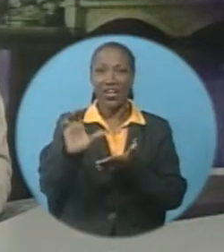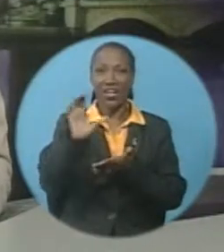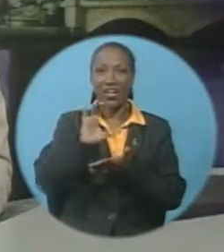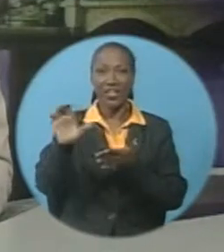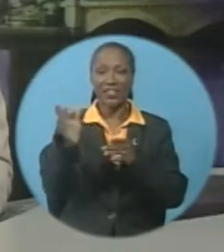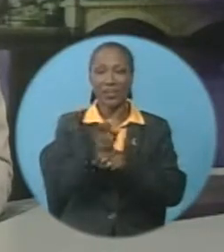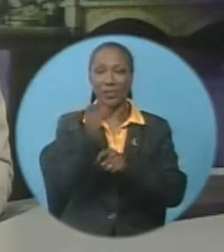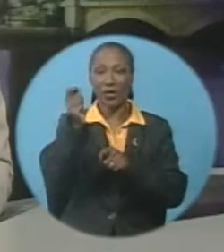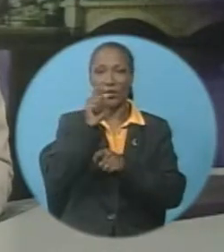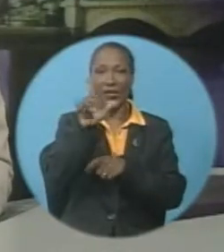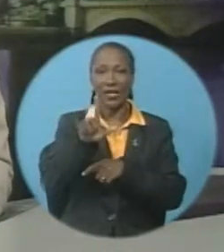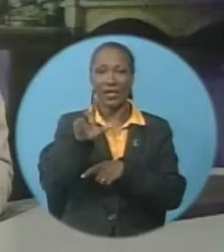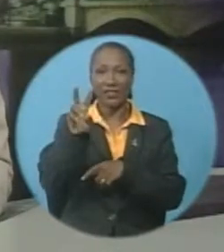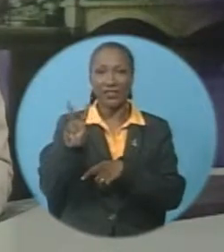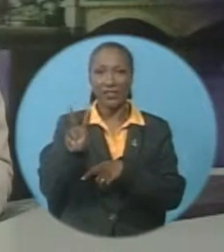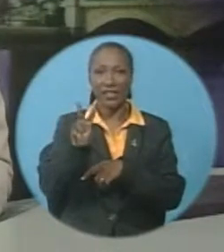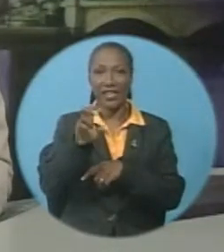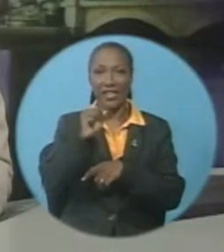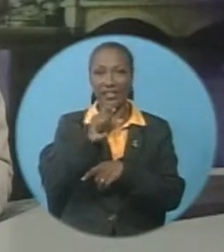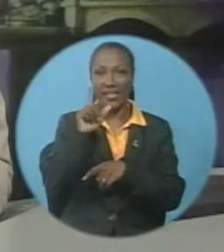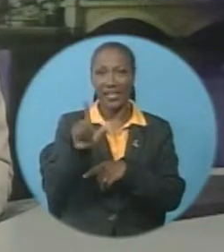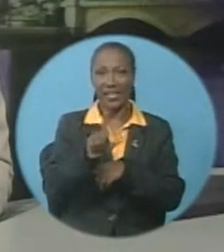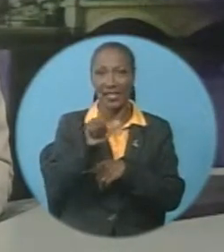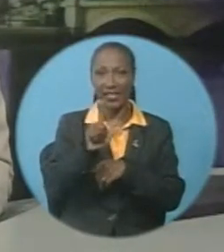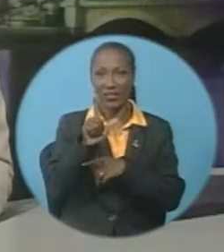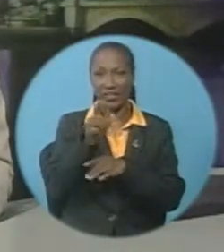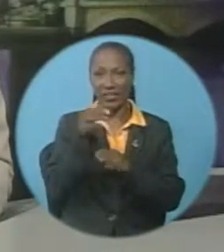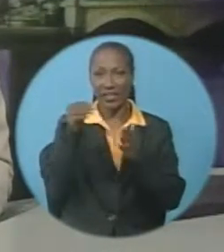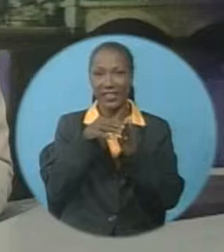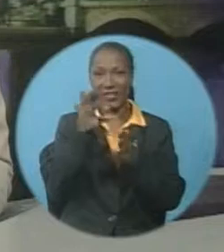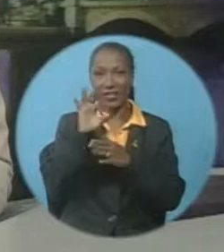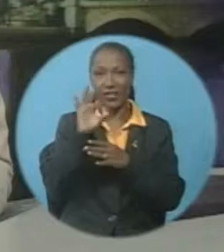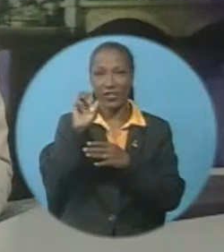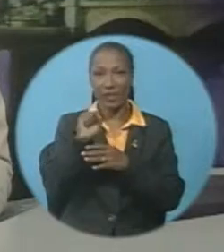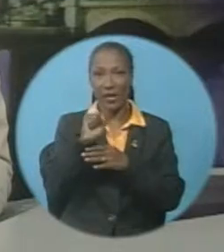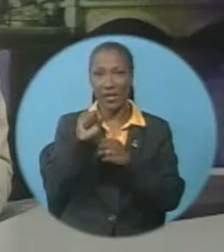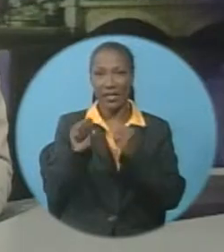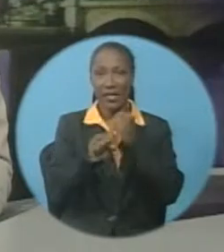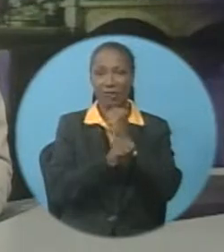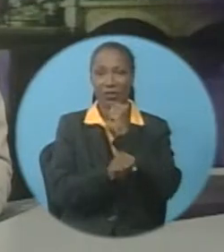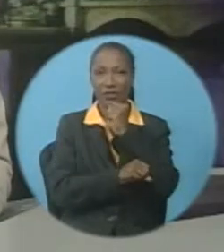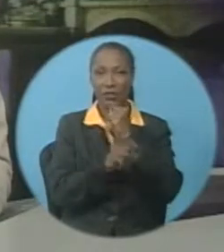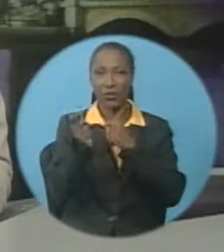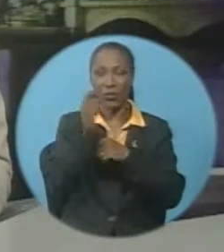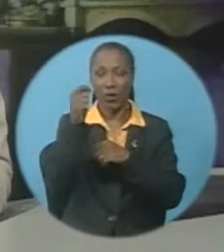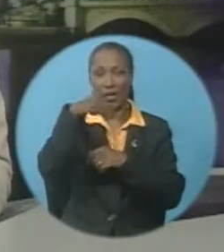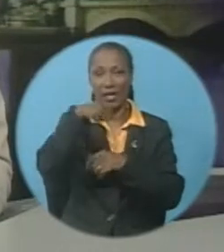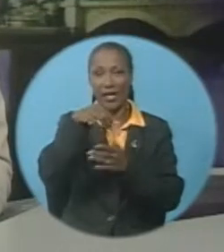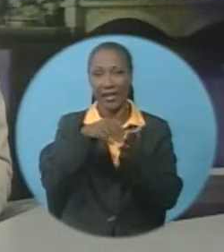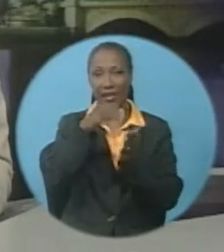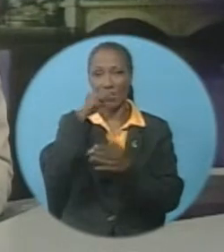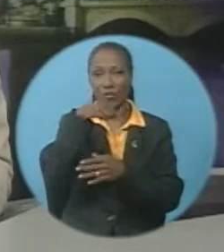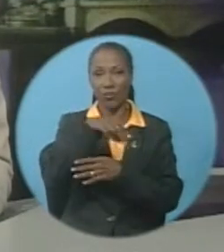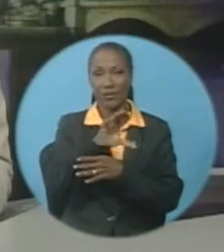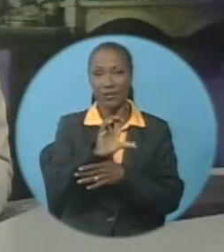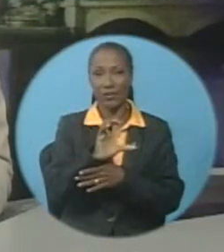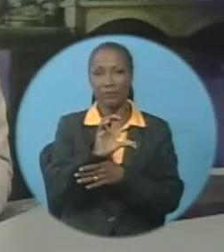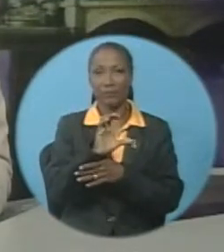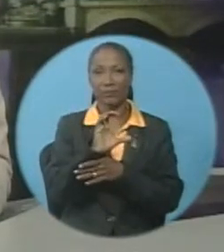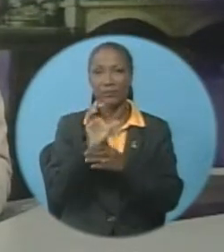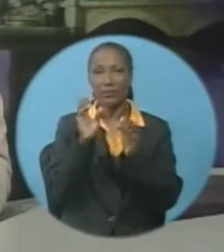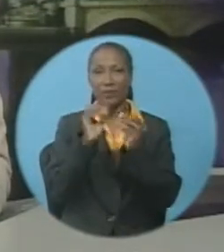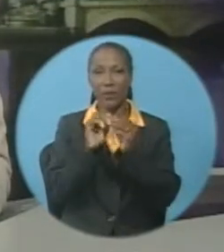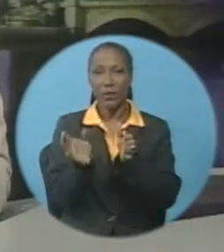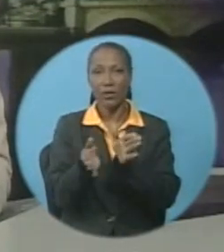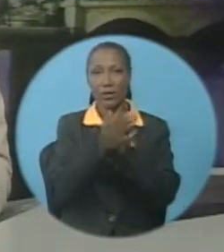Vaughan 2-1. St. Leonard's beat Frederick Smith 4-1, while Foundation got past QC. In more cricket